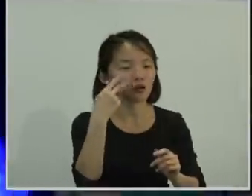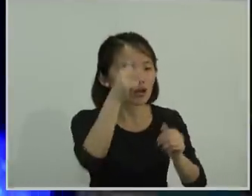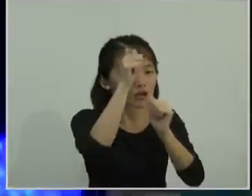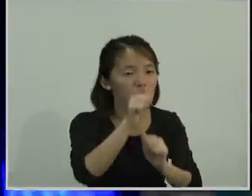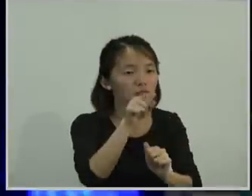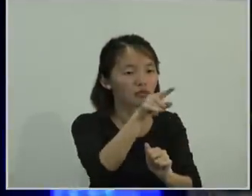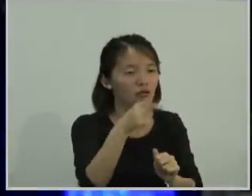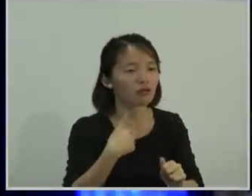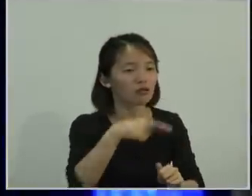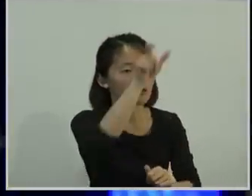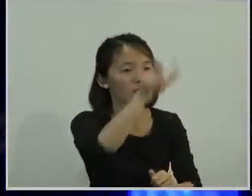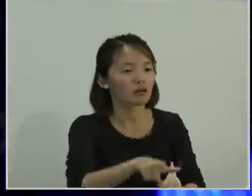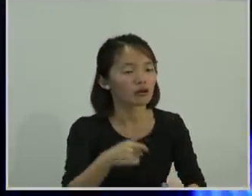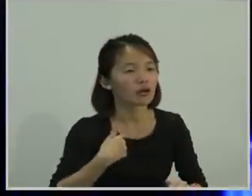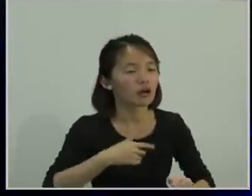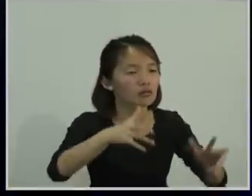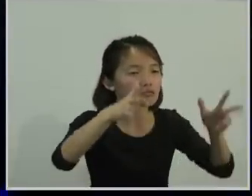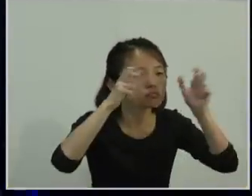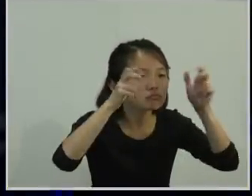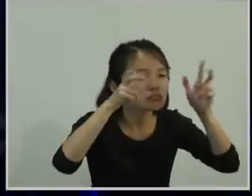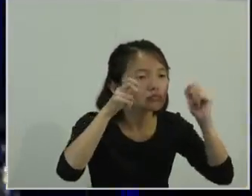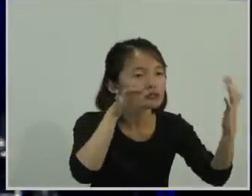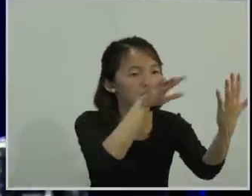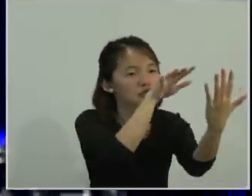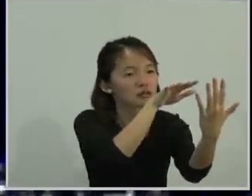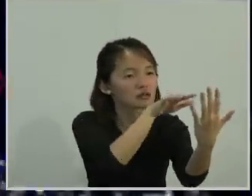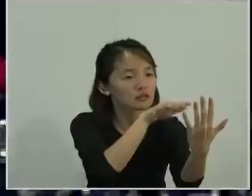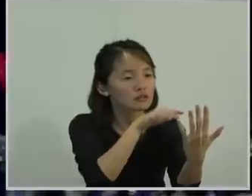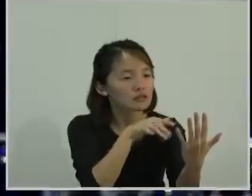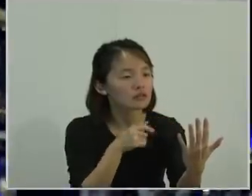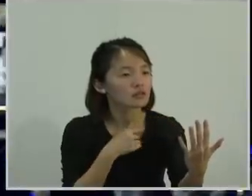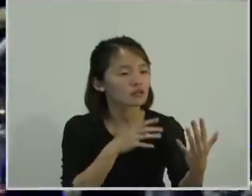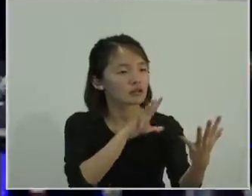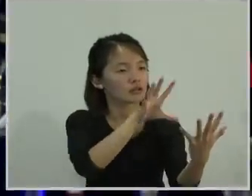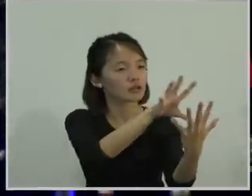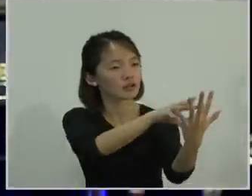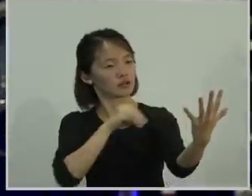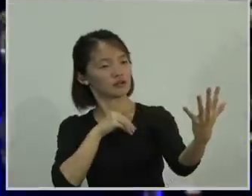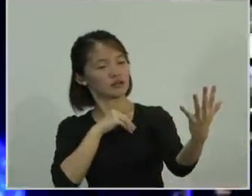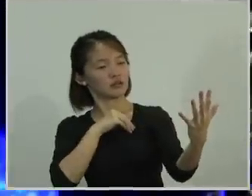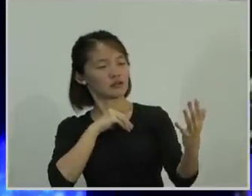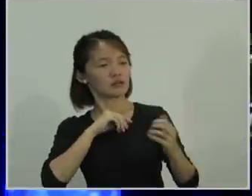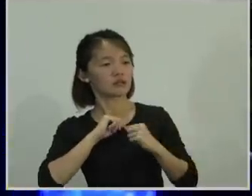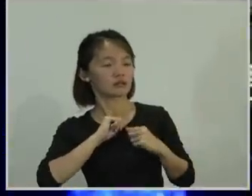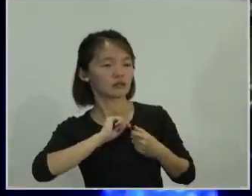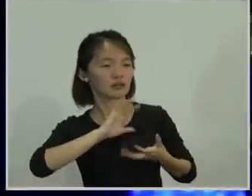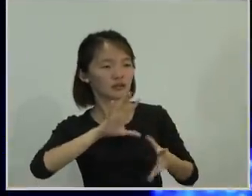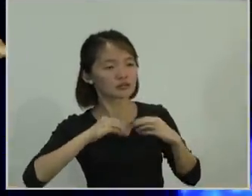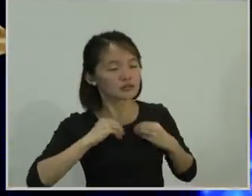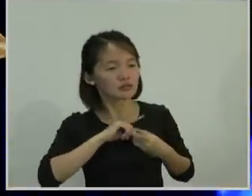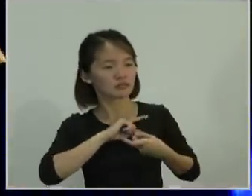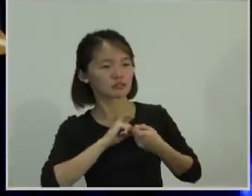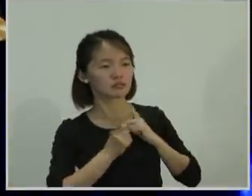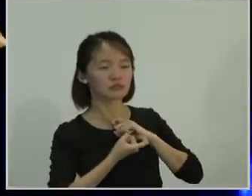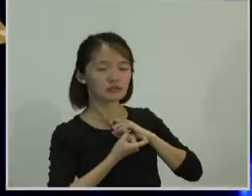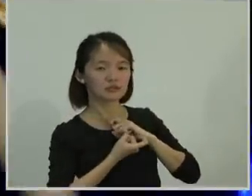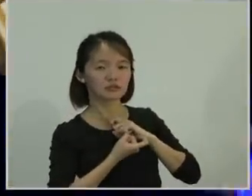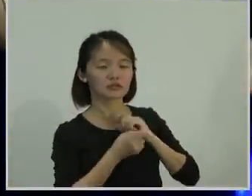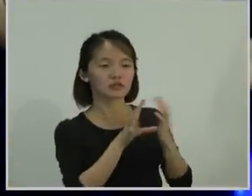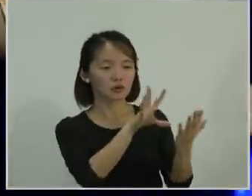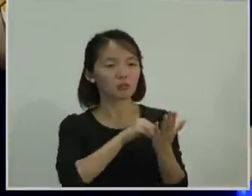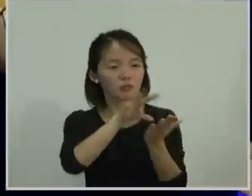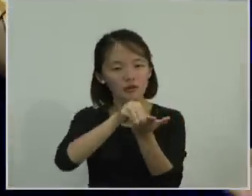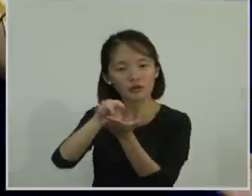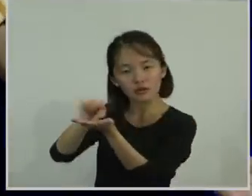attractive traits, and adopted them. I adopted them as my own. I pretended that I was this